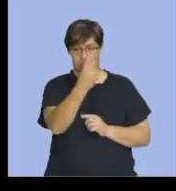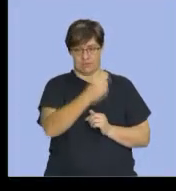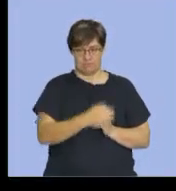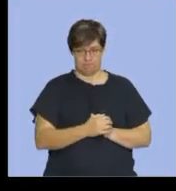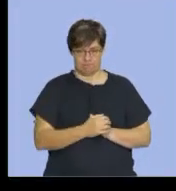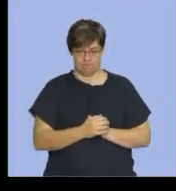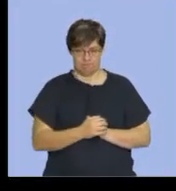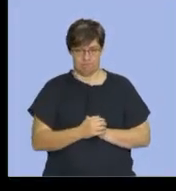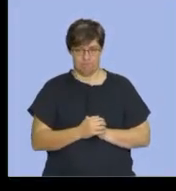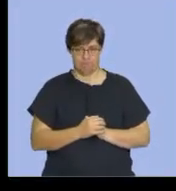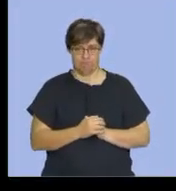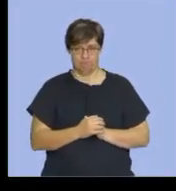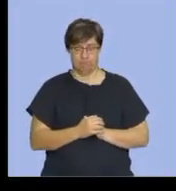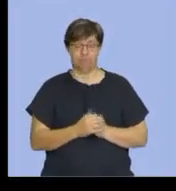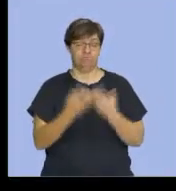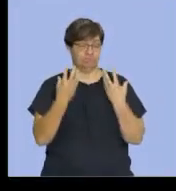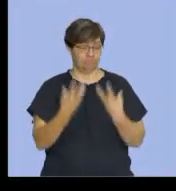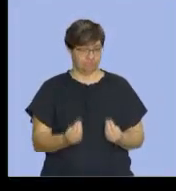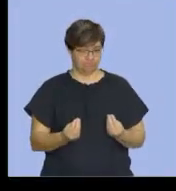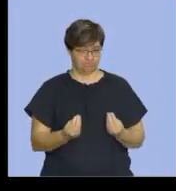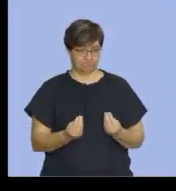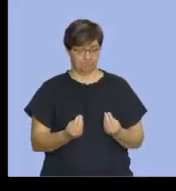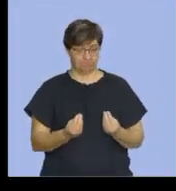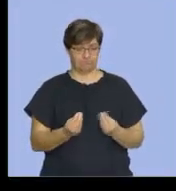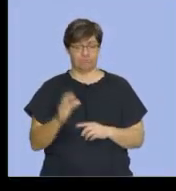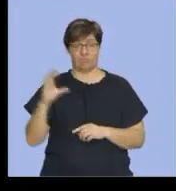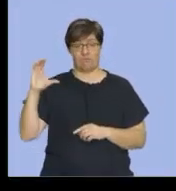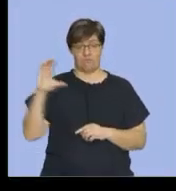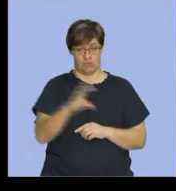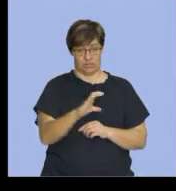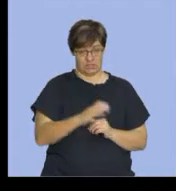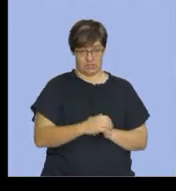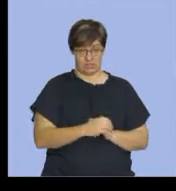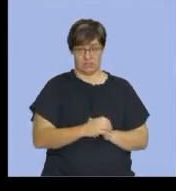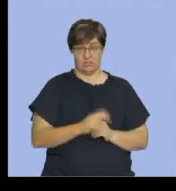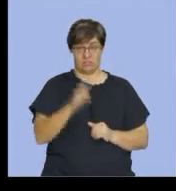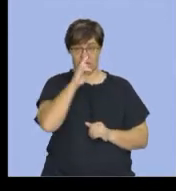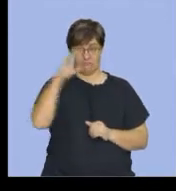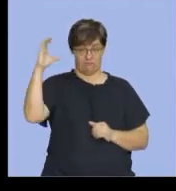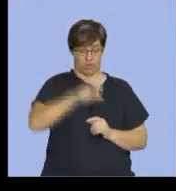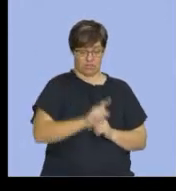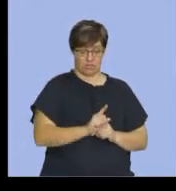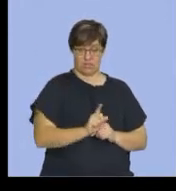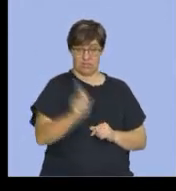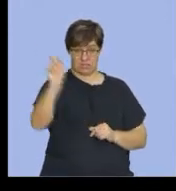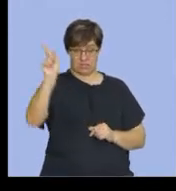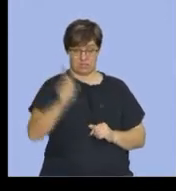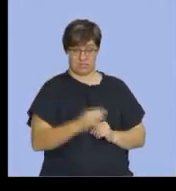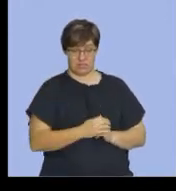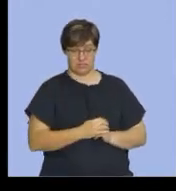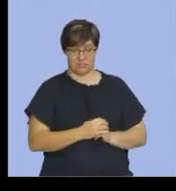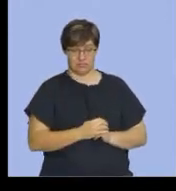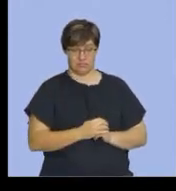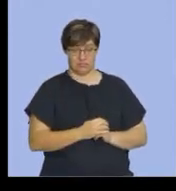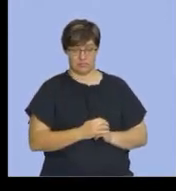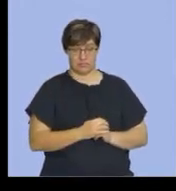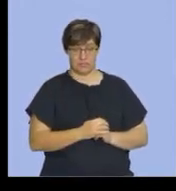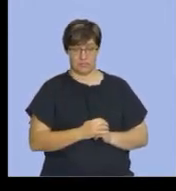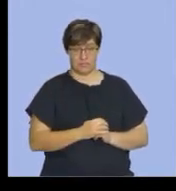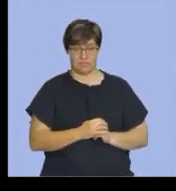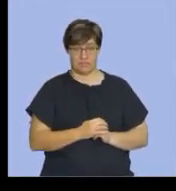one. Here we have a force. Here's my force at an